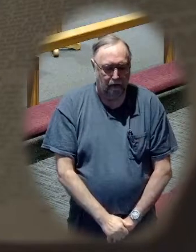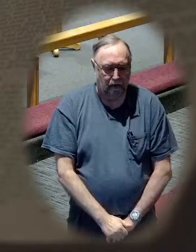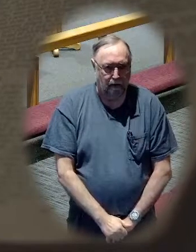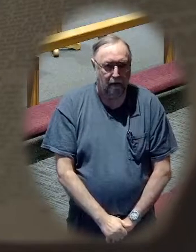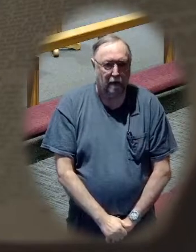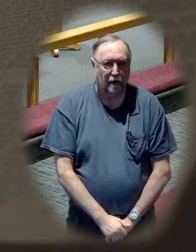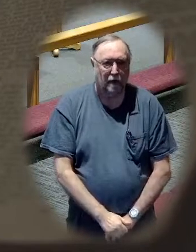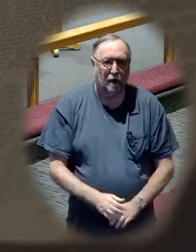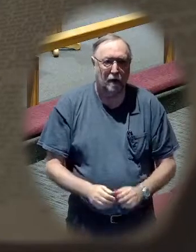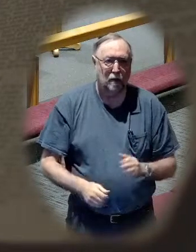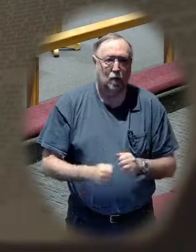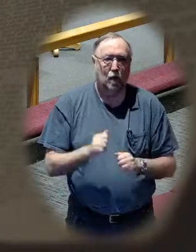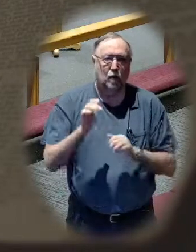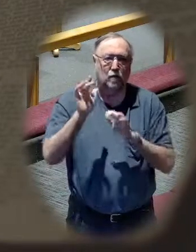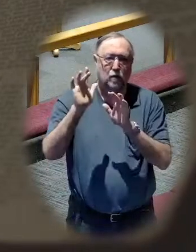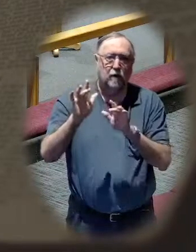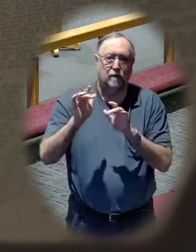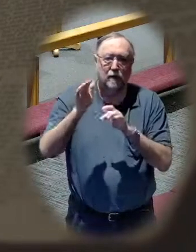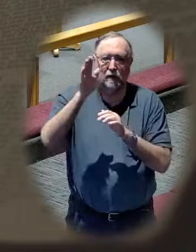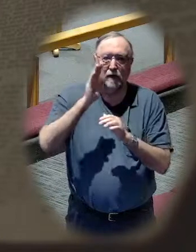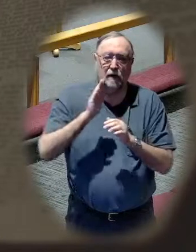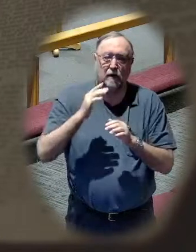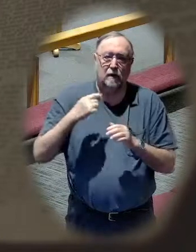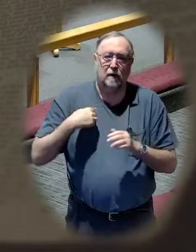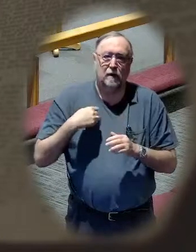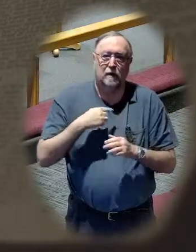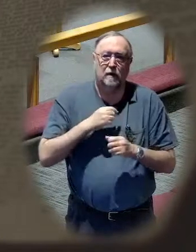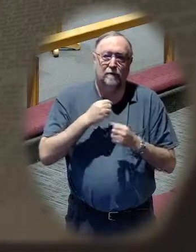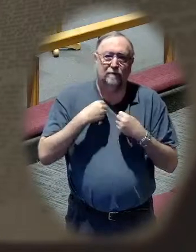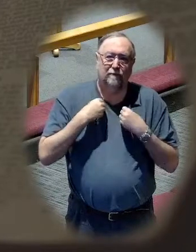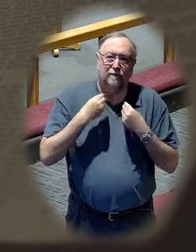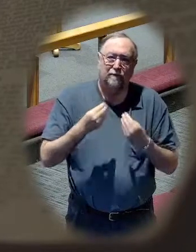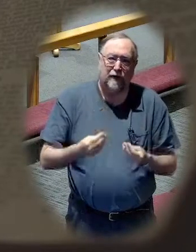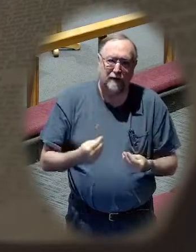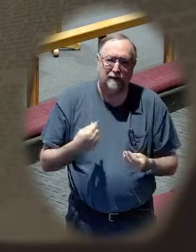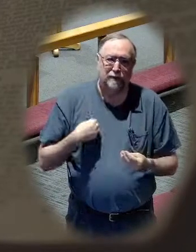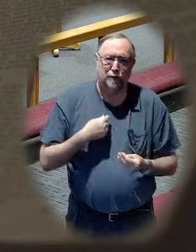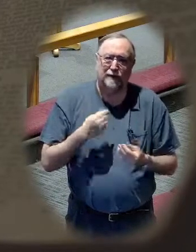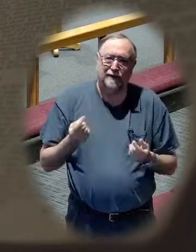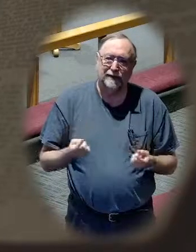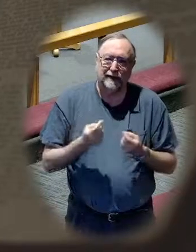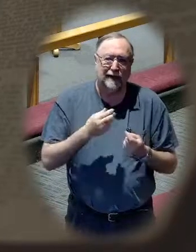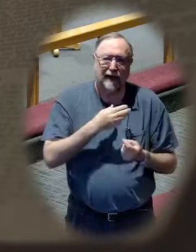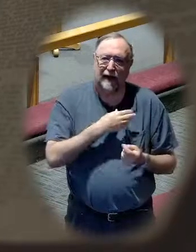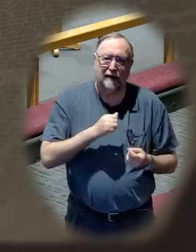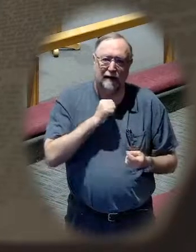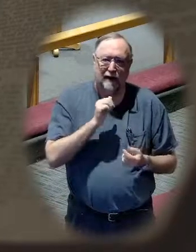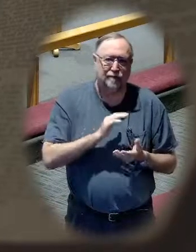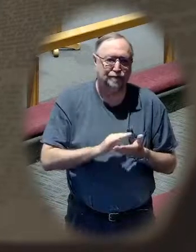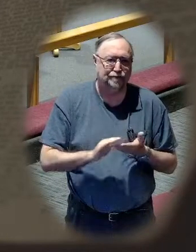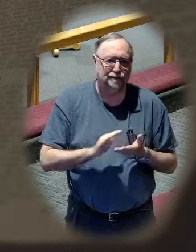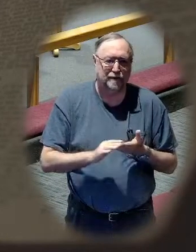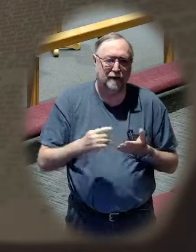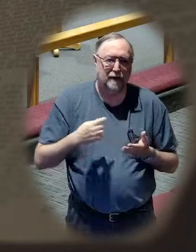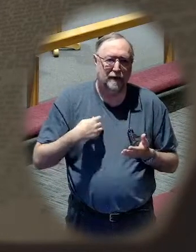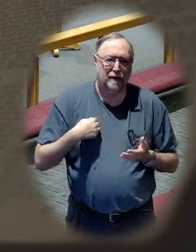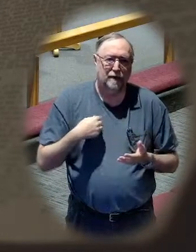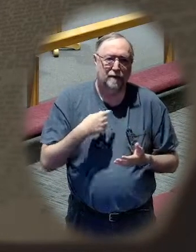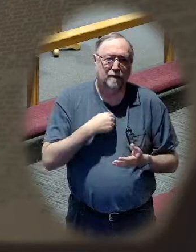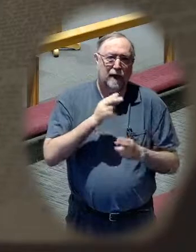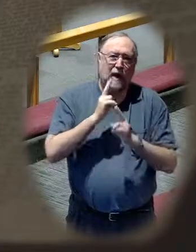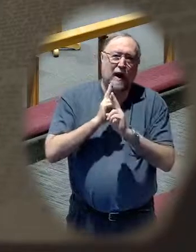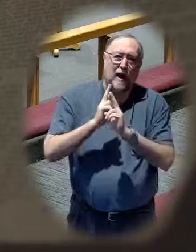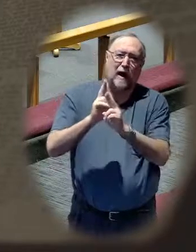Most merciful God, we confess that we are sinful and unclean. We have taken for granted the